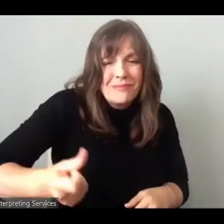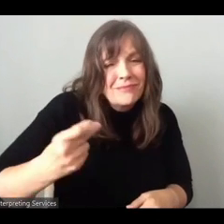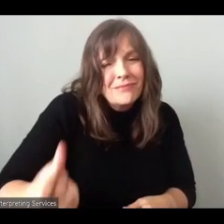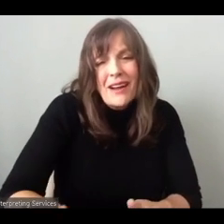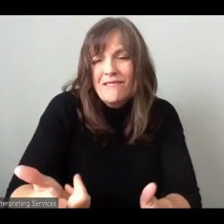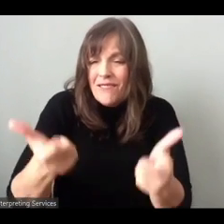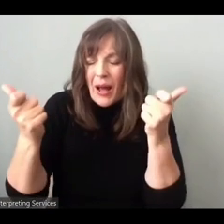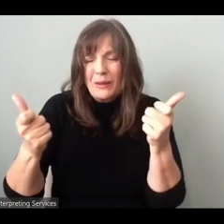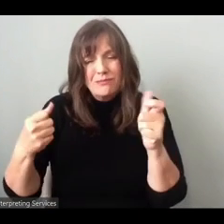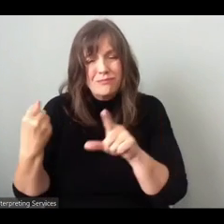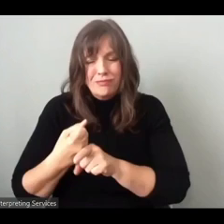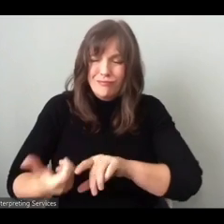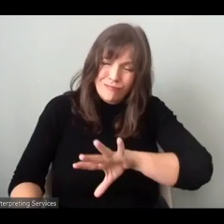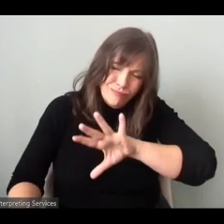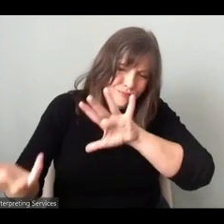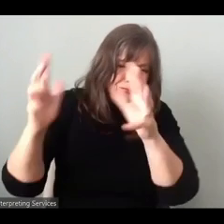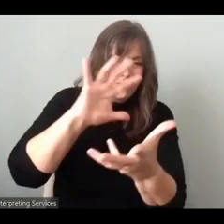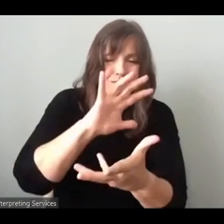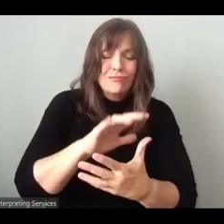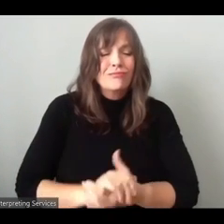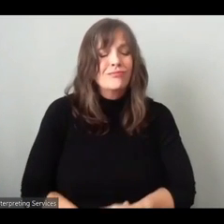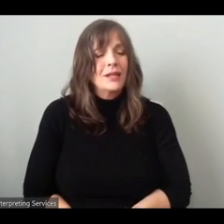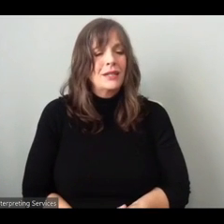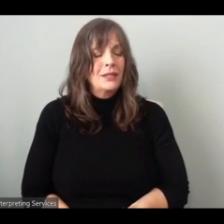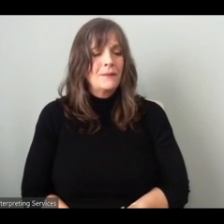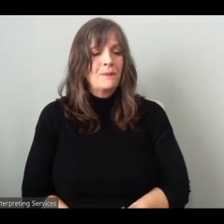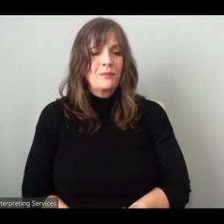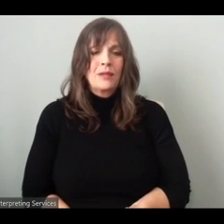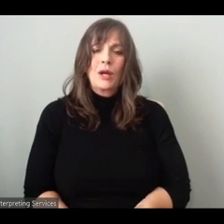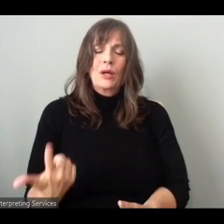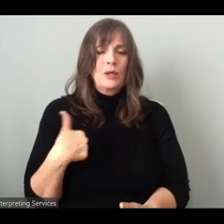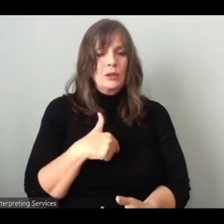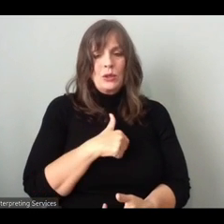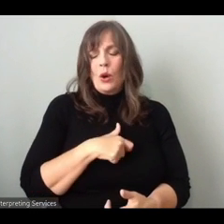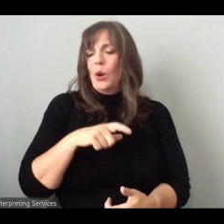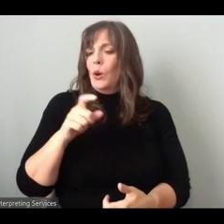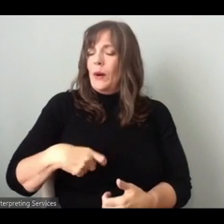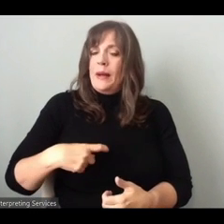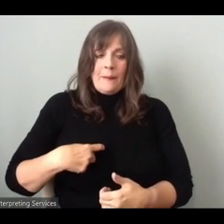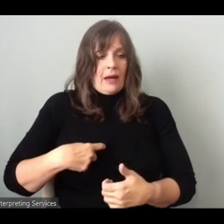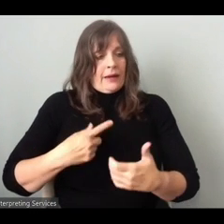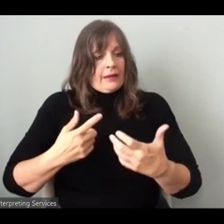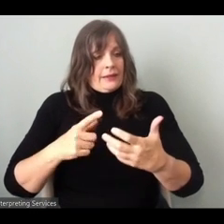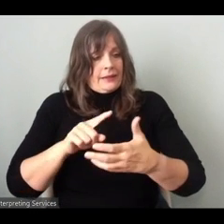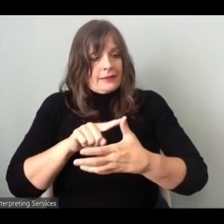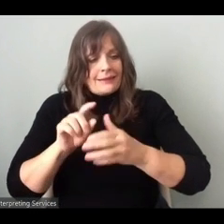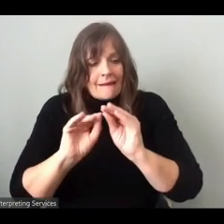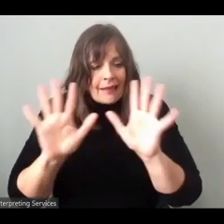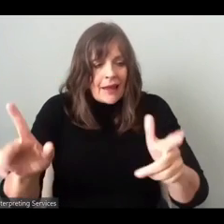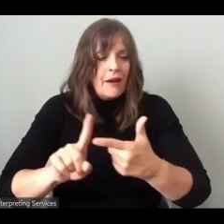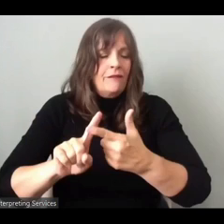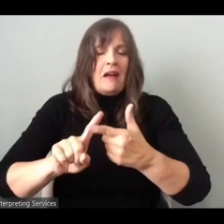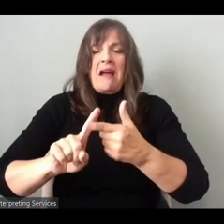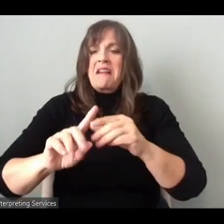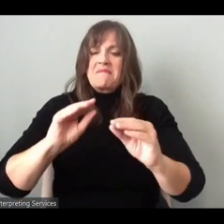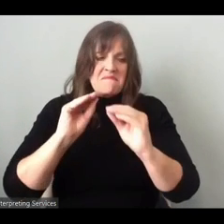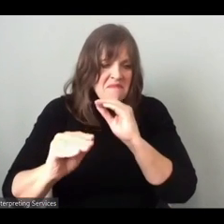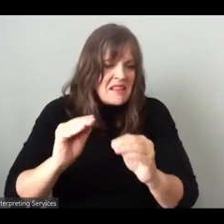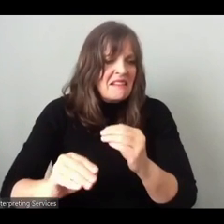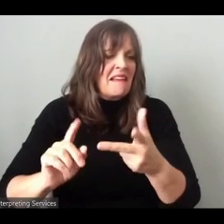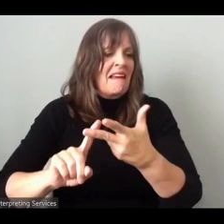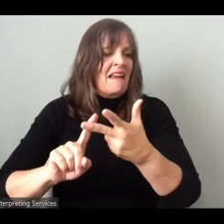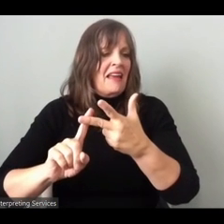this framework, clarify, mitigate, redeploy, recover, reimagine, as sort of a tent that we